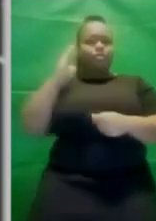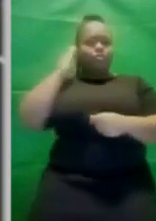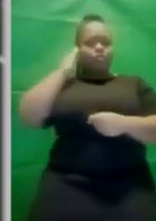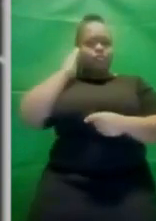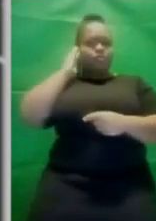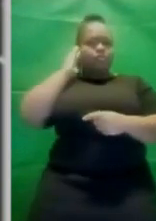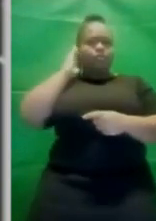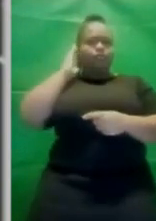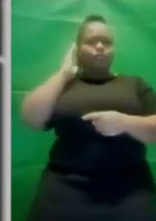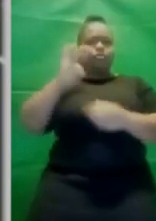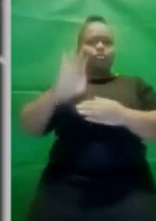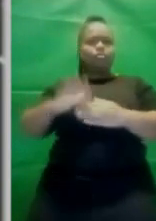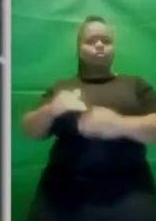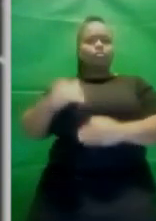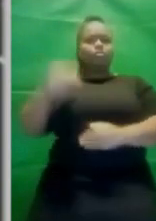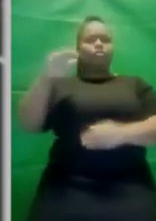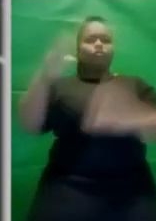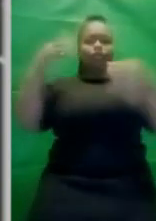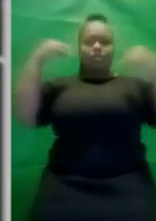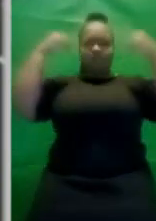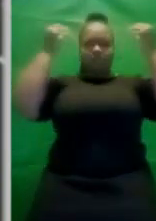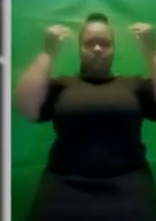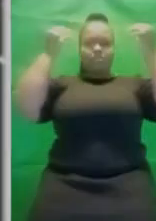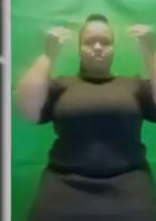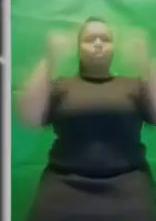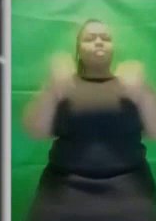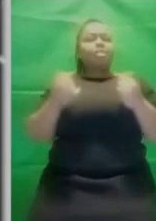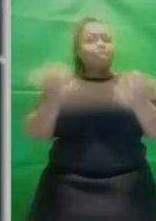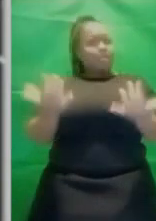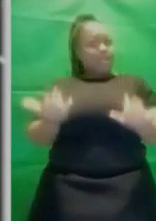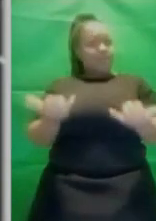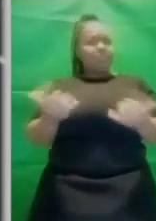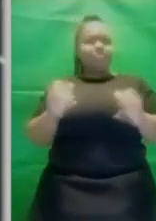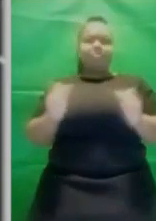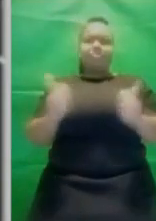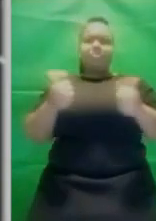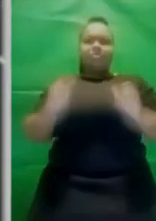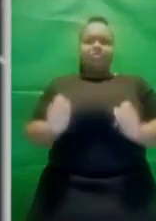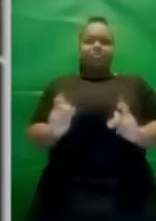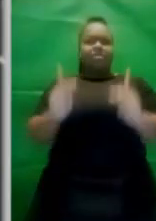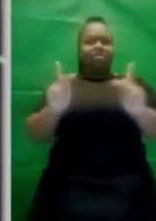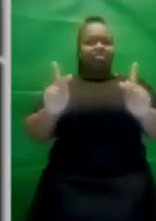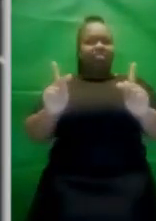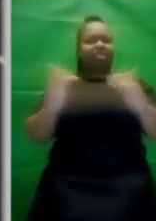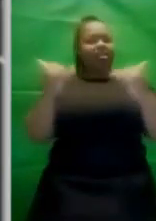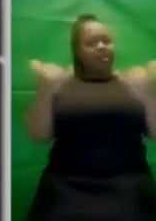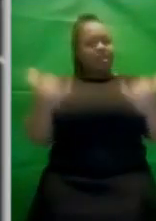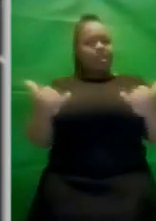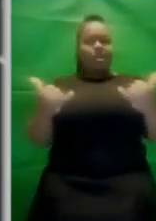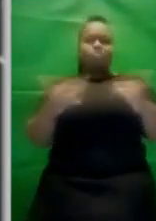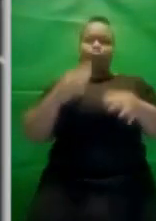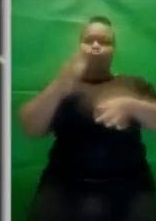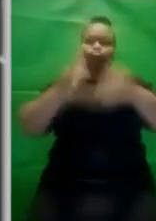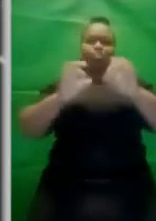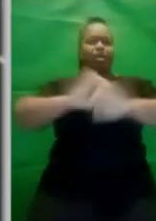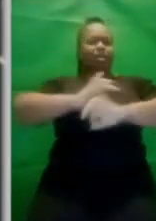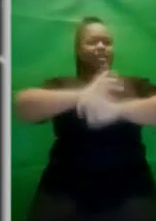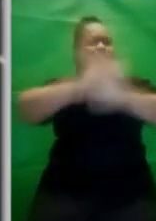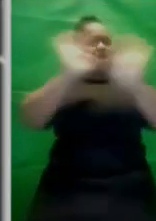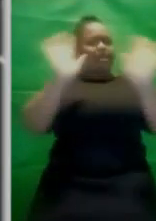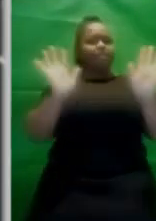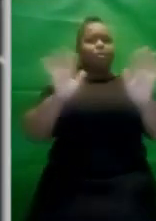their adult life. And for us, this is a good opportunity now to level the playing field. And as we know, it provides then access